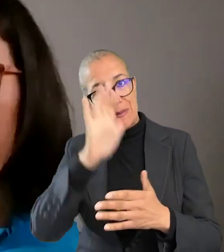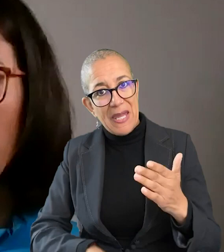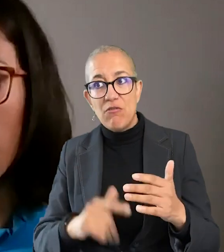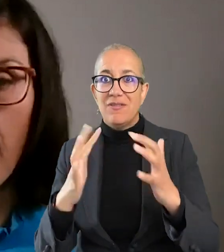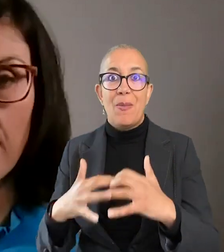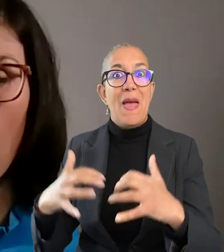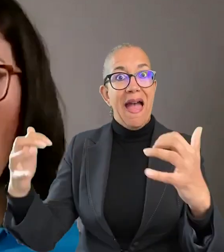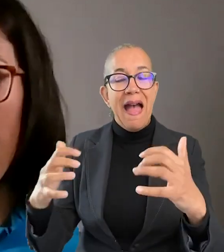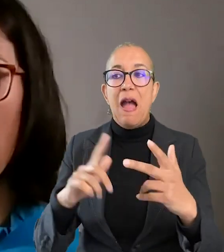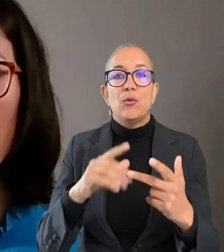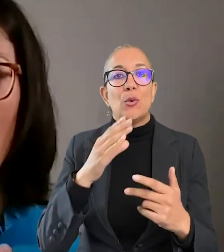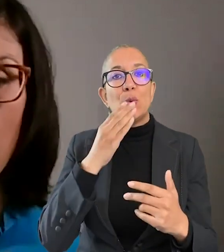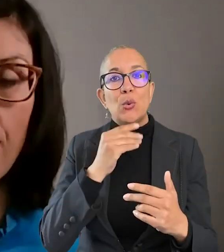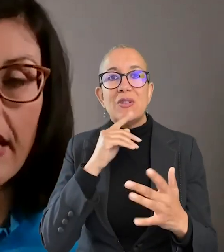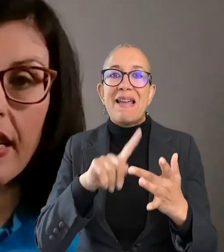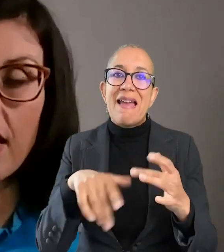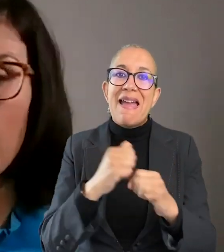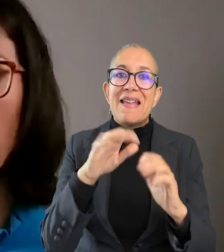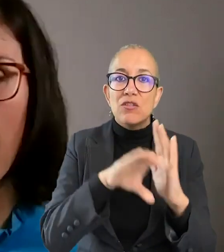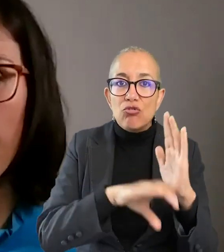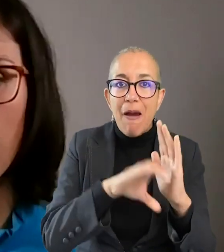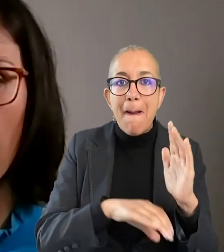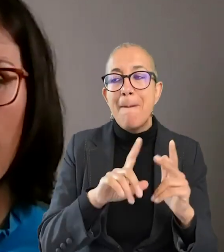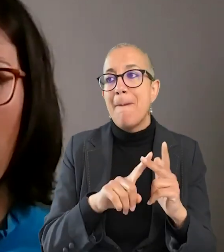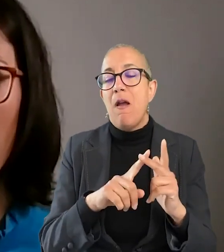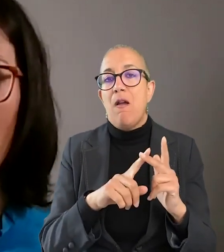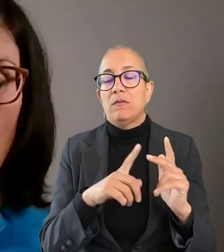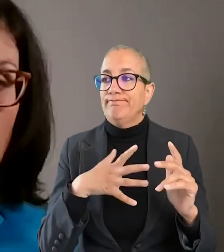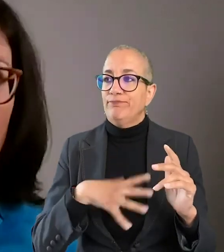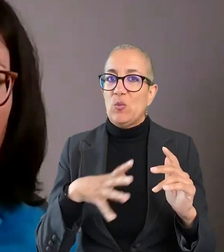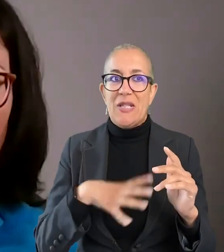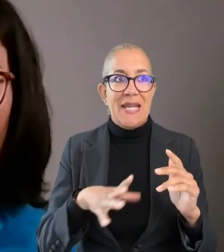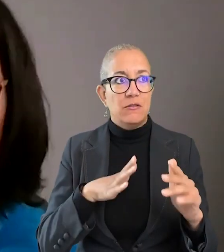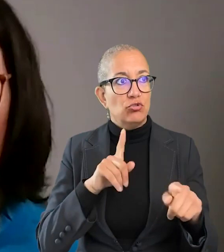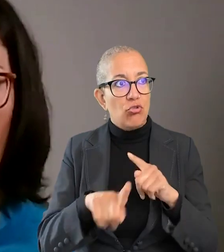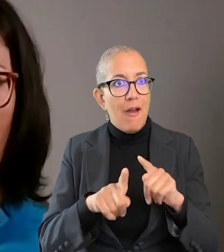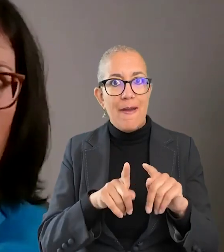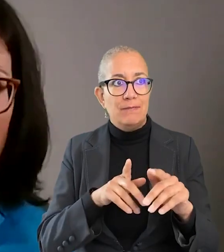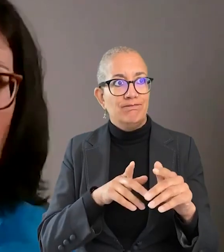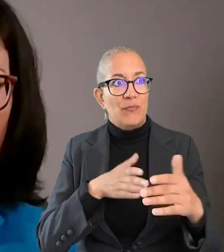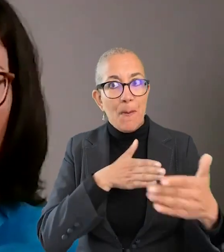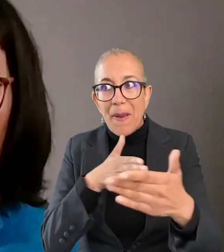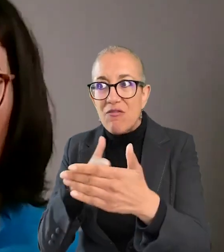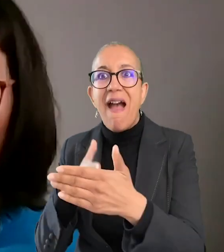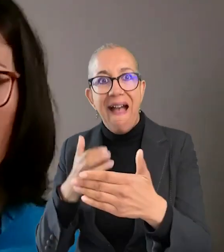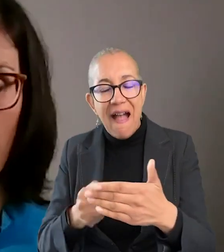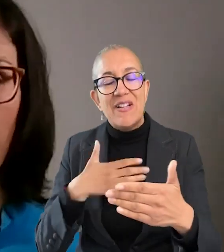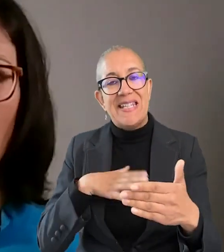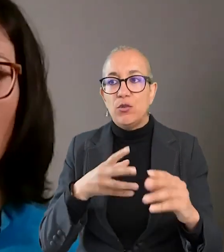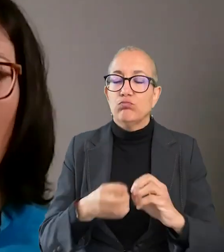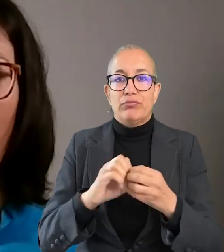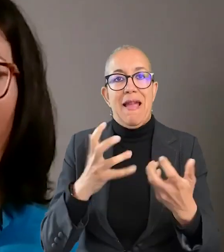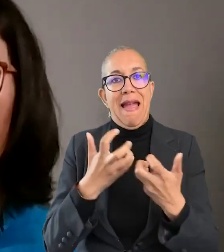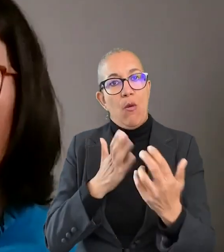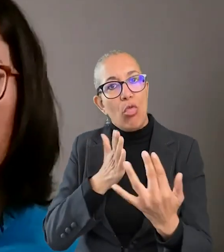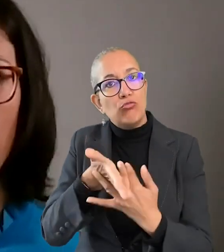We need to find a way of circumventing some of those barriers that we may have. So whilst on the one hand, I do point to, I think, a strong track